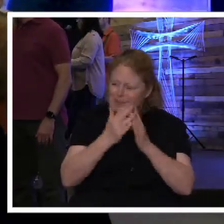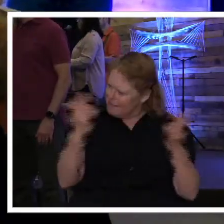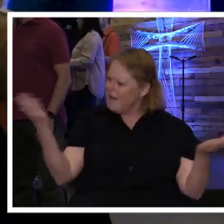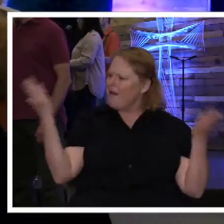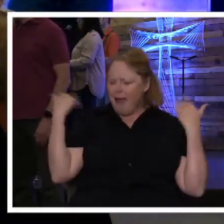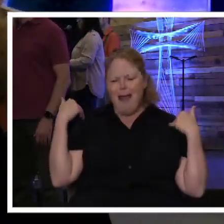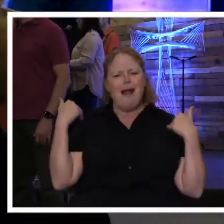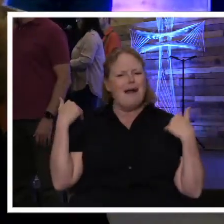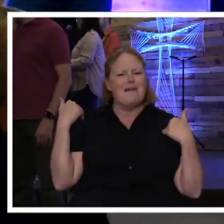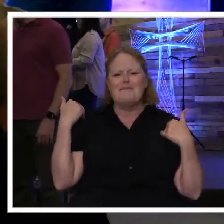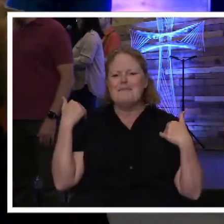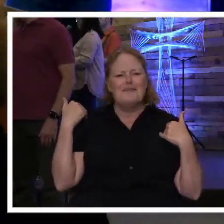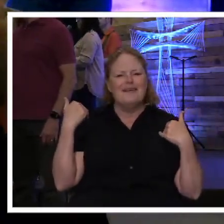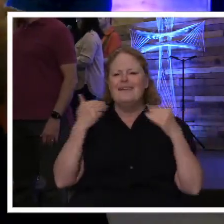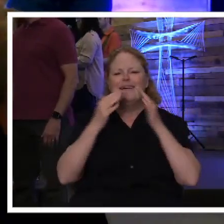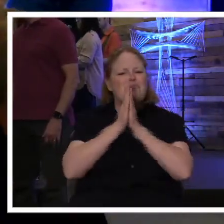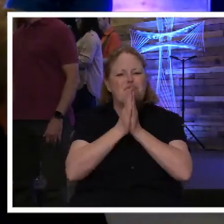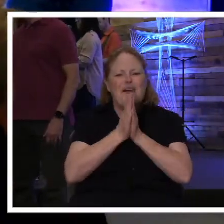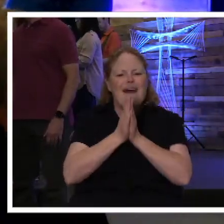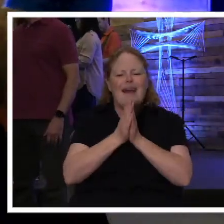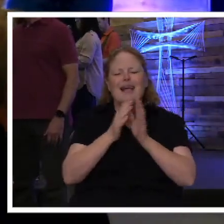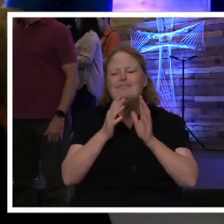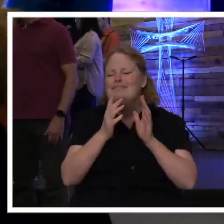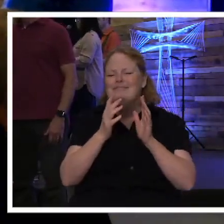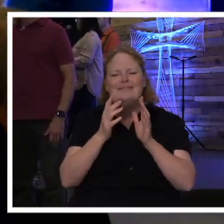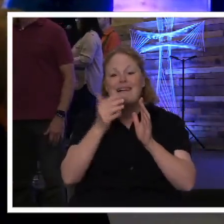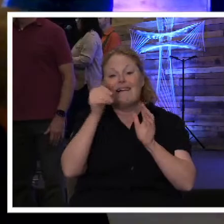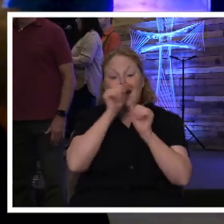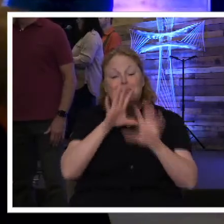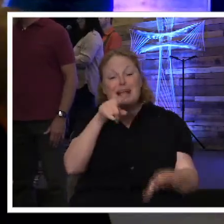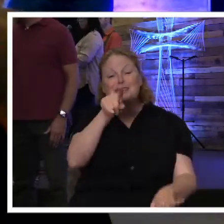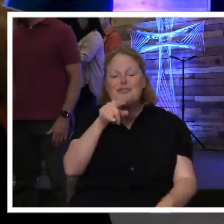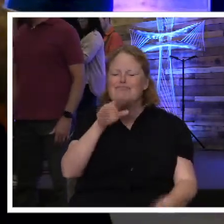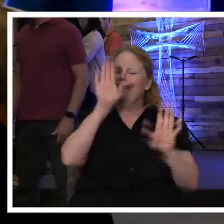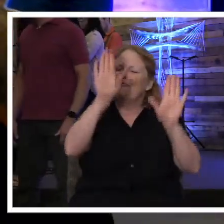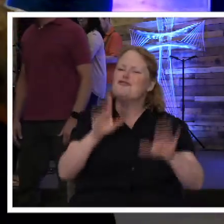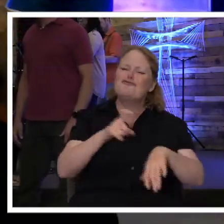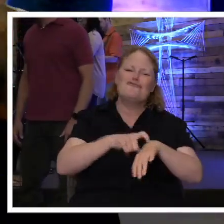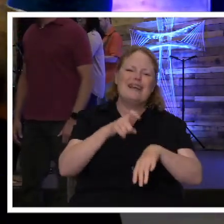please come? Want somebody to pray with you? Please come. God bless you. Have